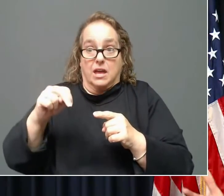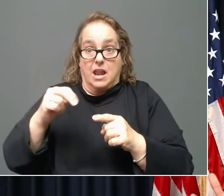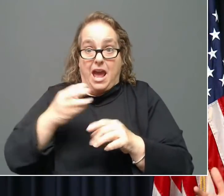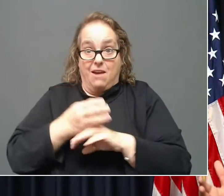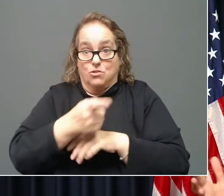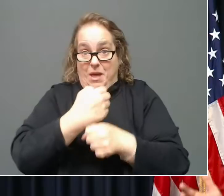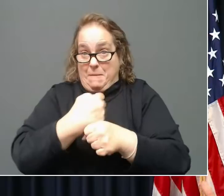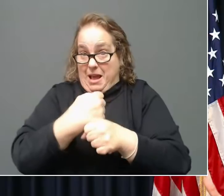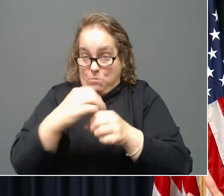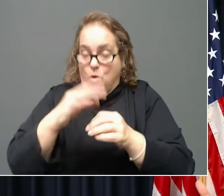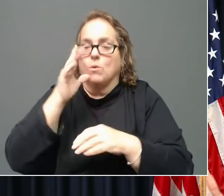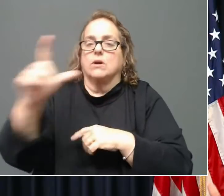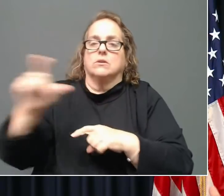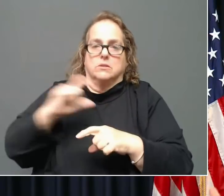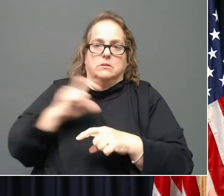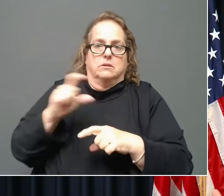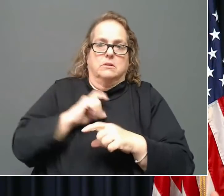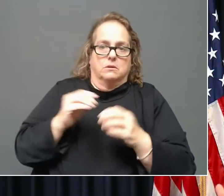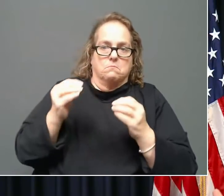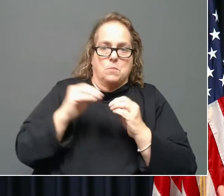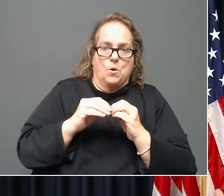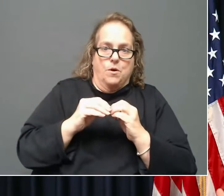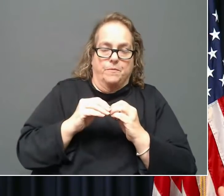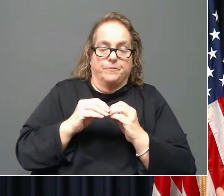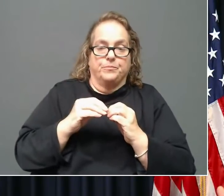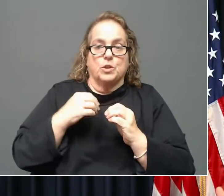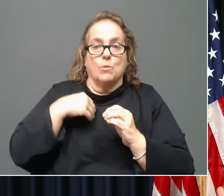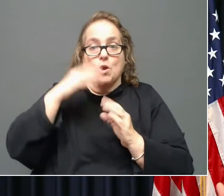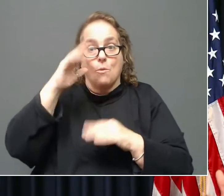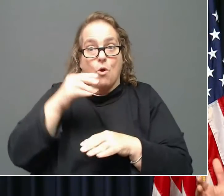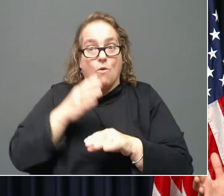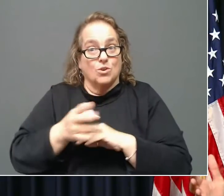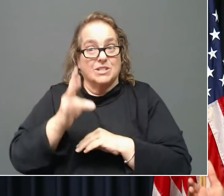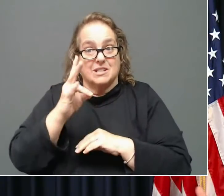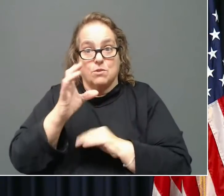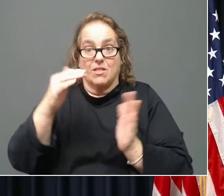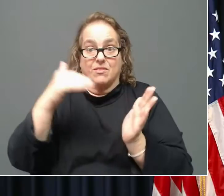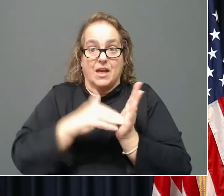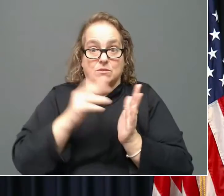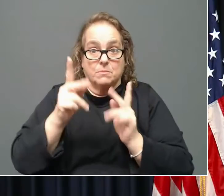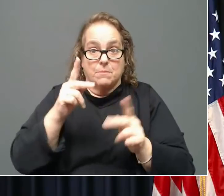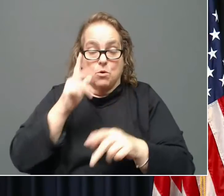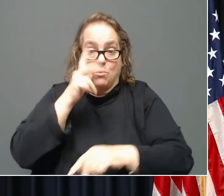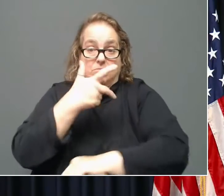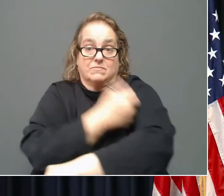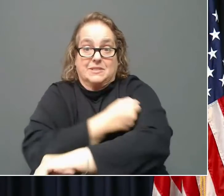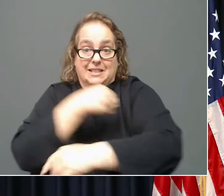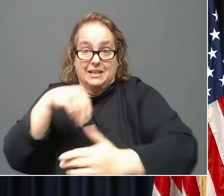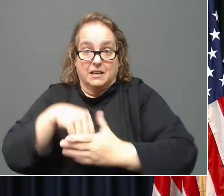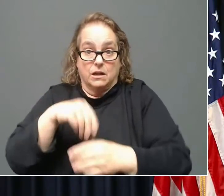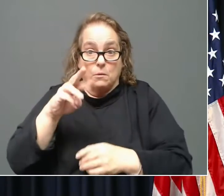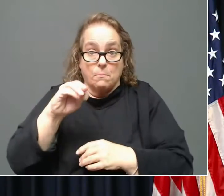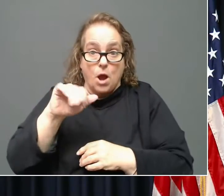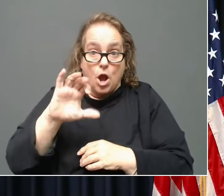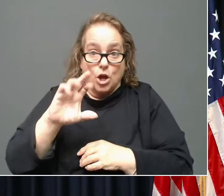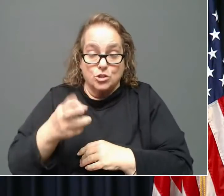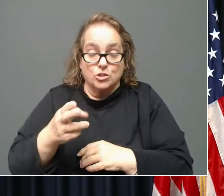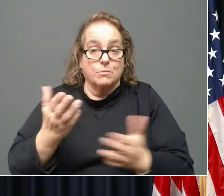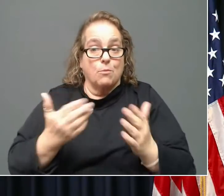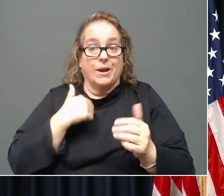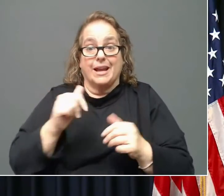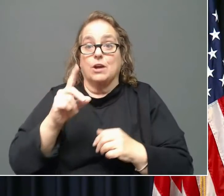after we hope 700,000 people vaccinated in March, that we can do even better in